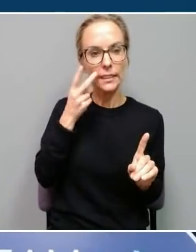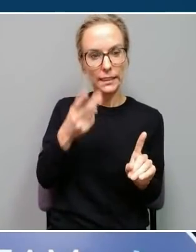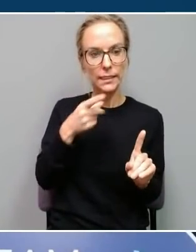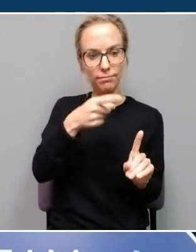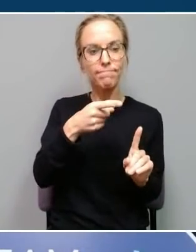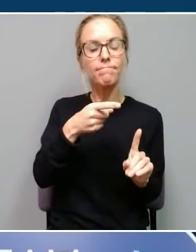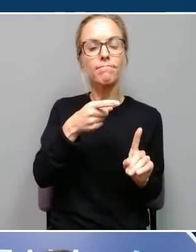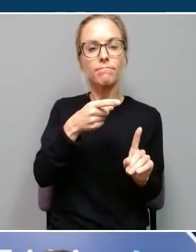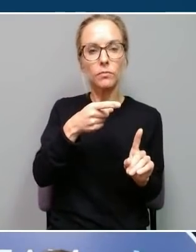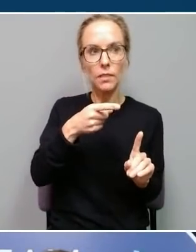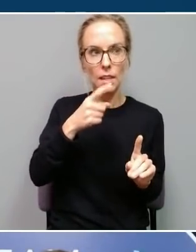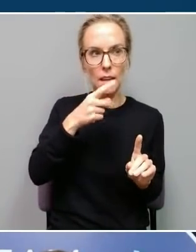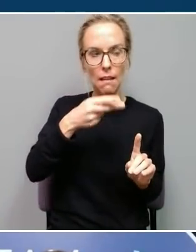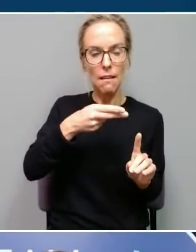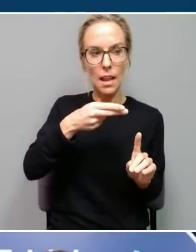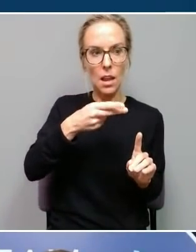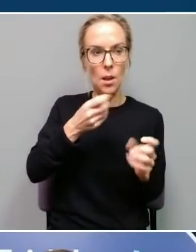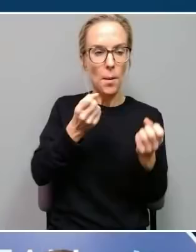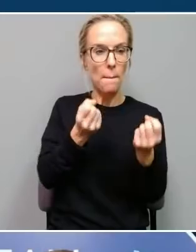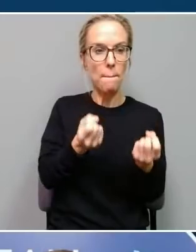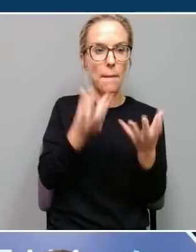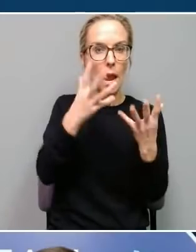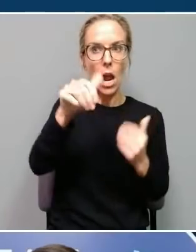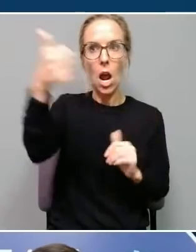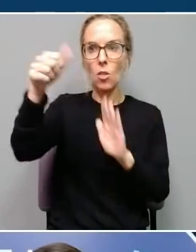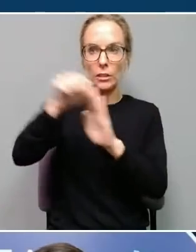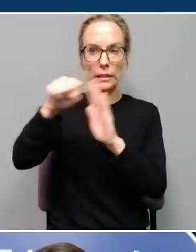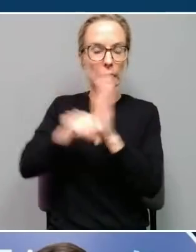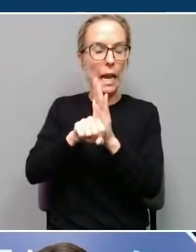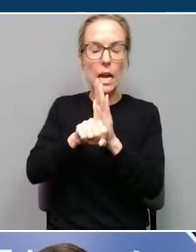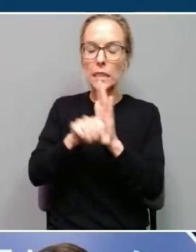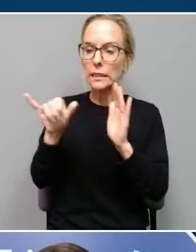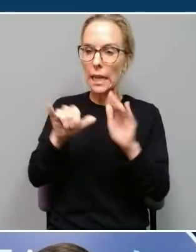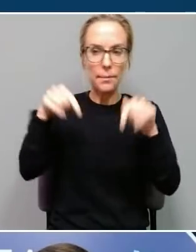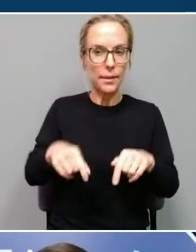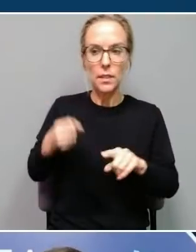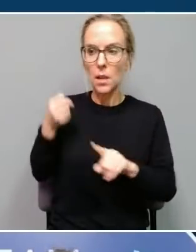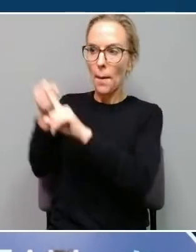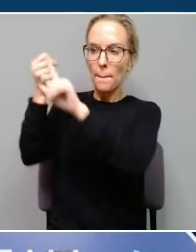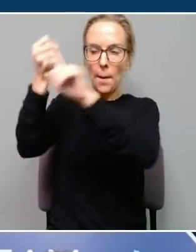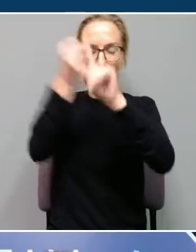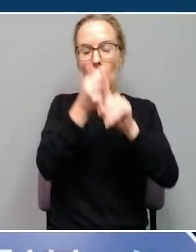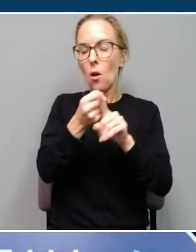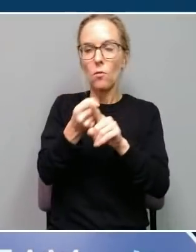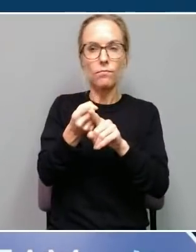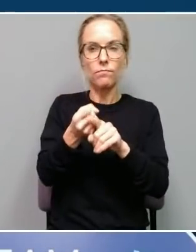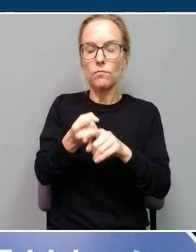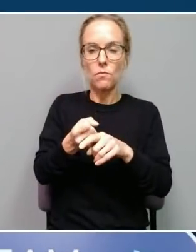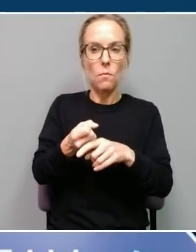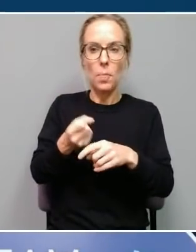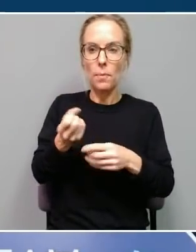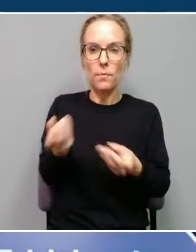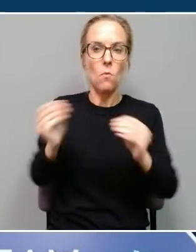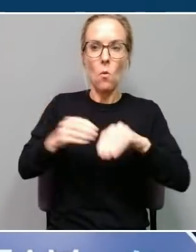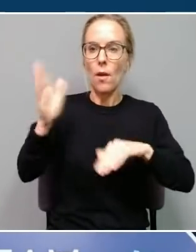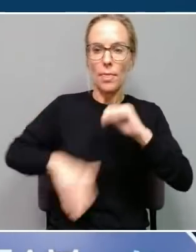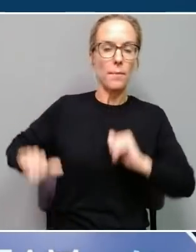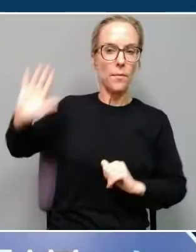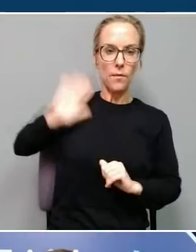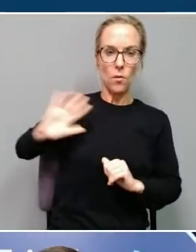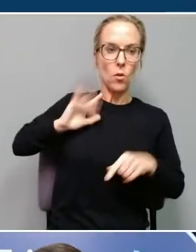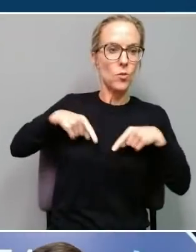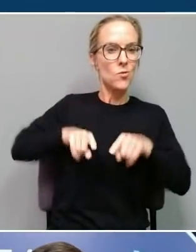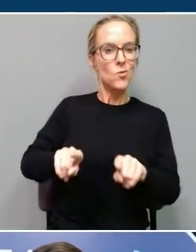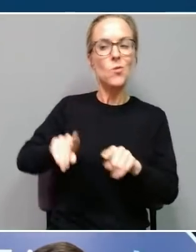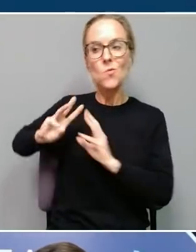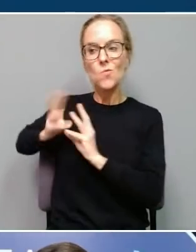breakdown than many states, getting hit harder than we ever did during that winter peak.